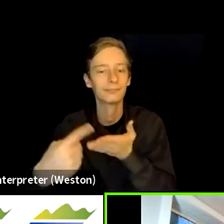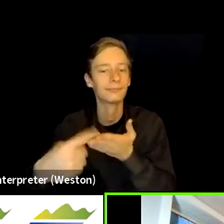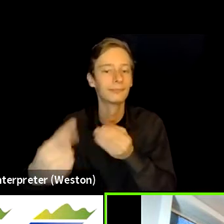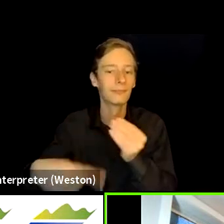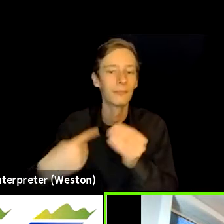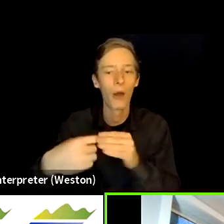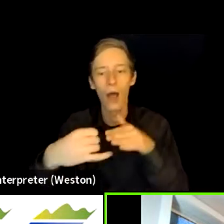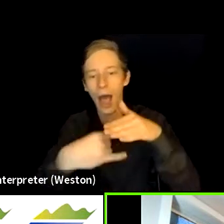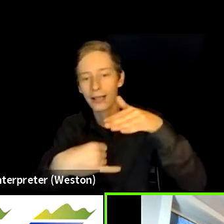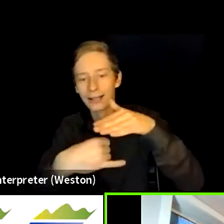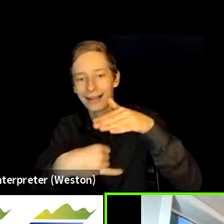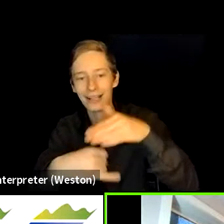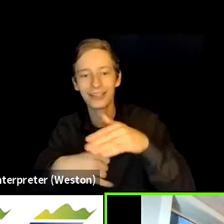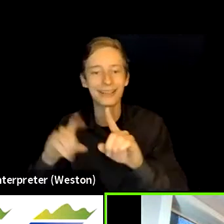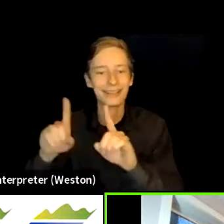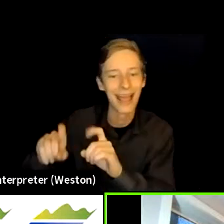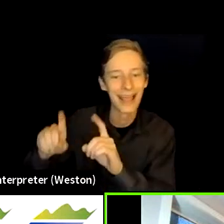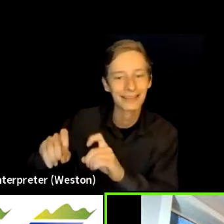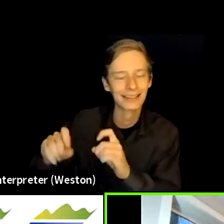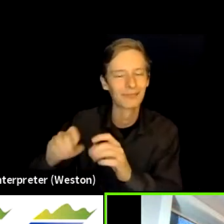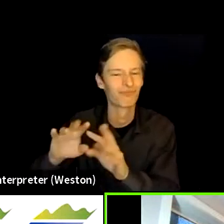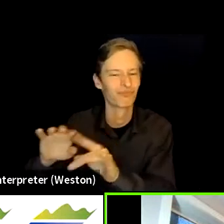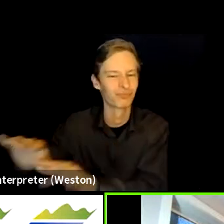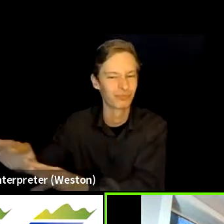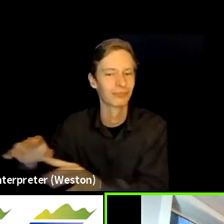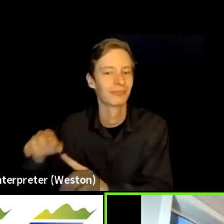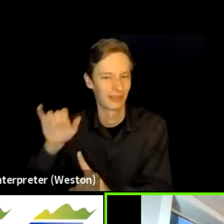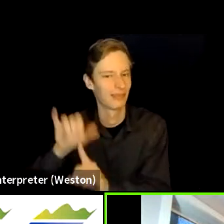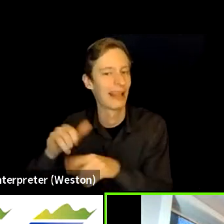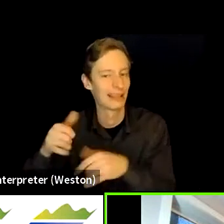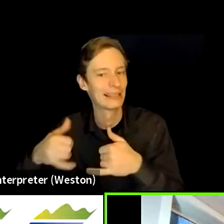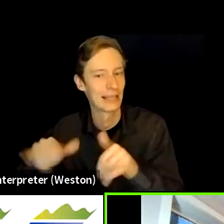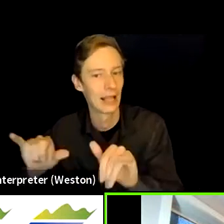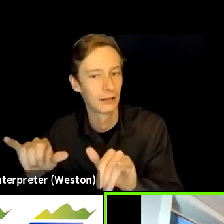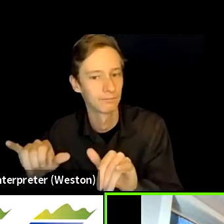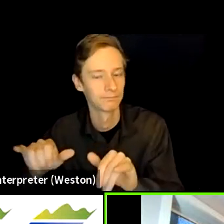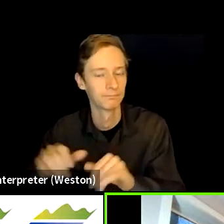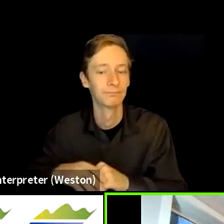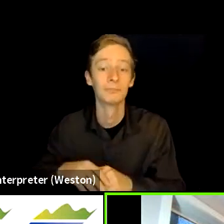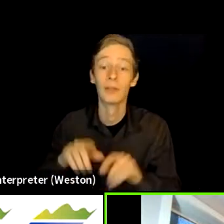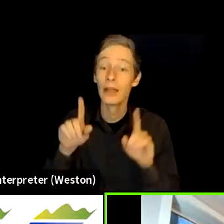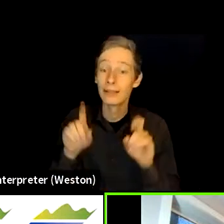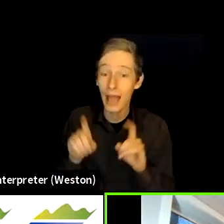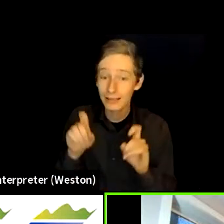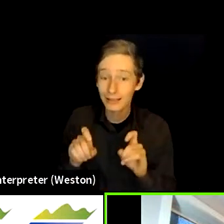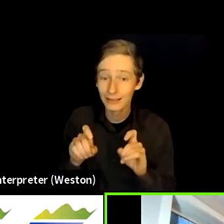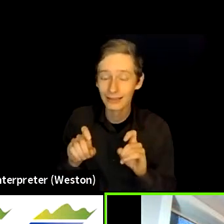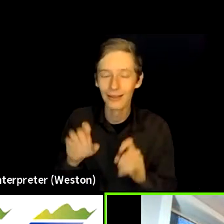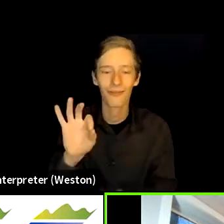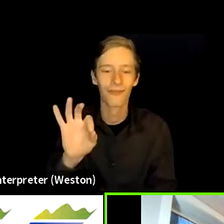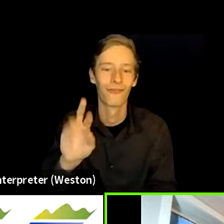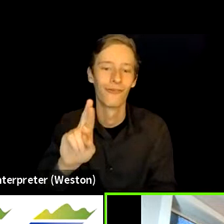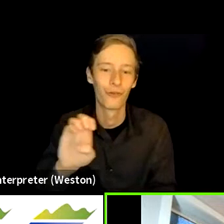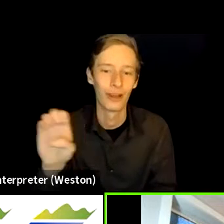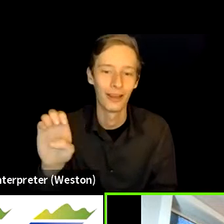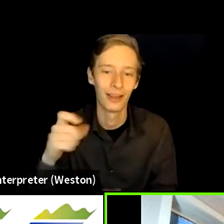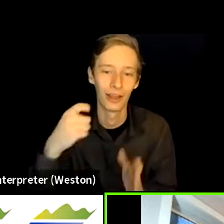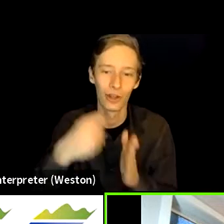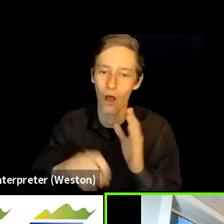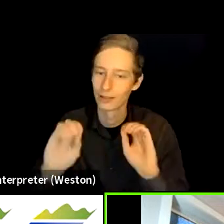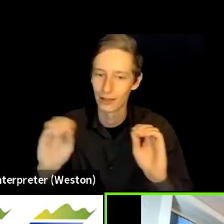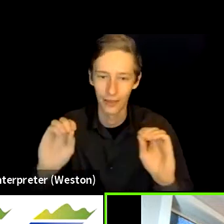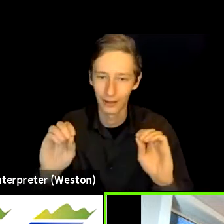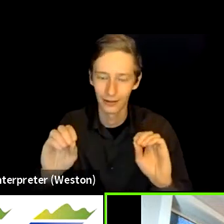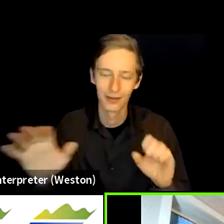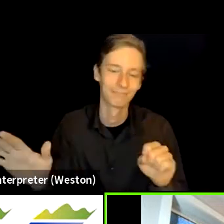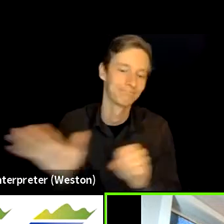about testing and getting them set up with testing. And just like always, testing through the health department is free, it's confidential, and